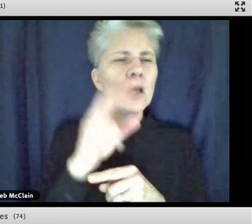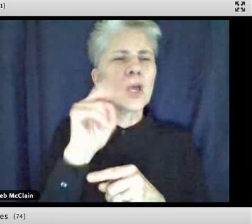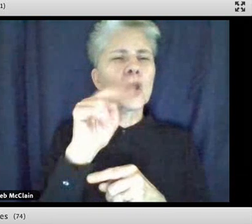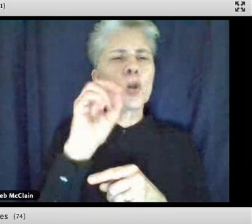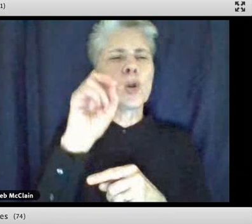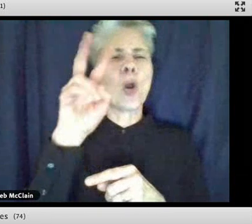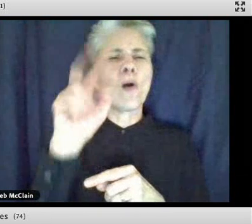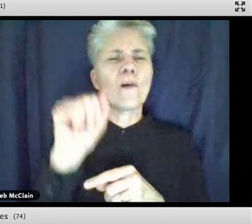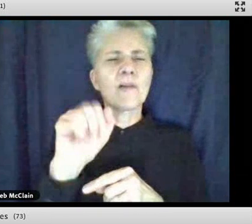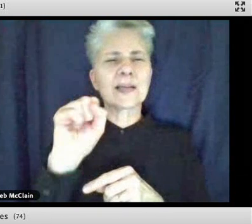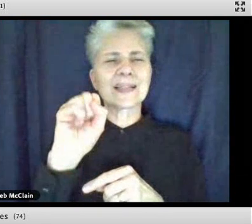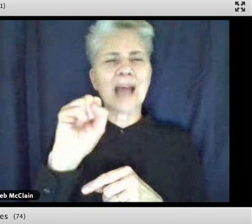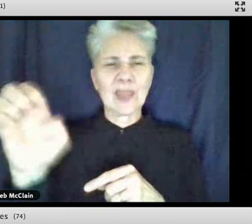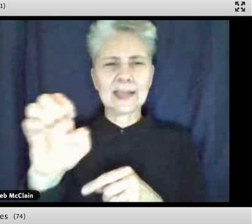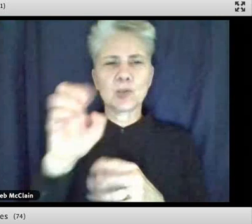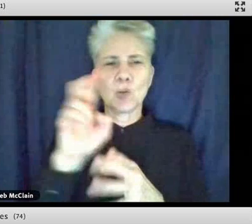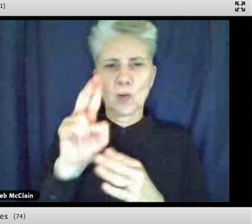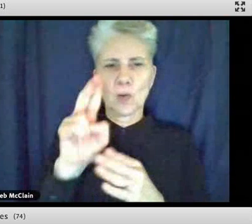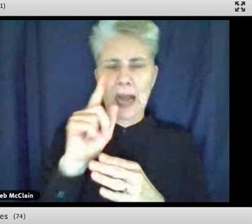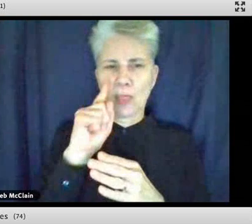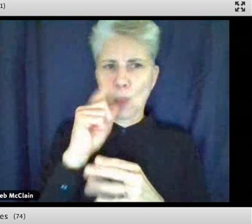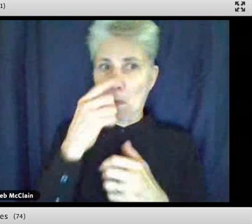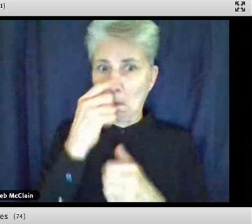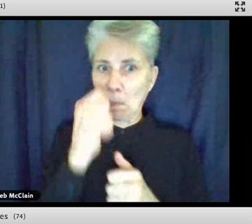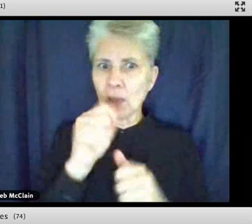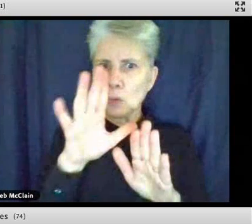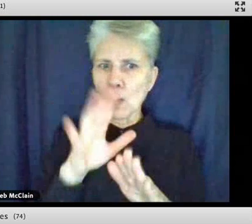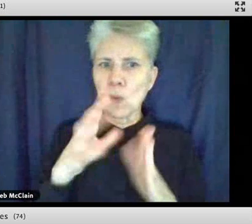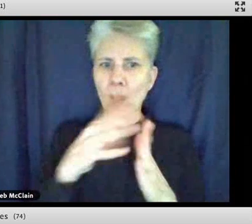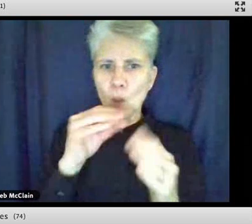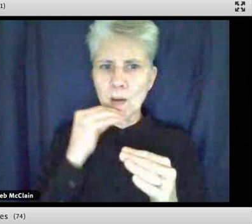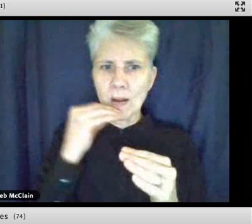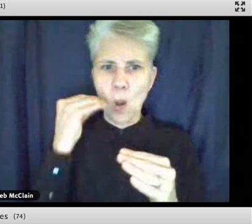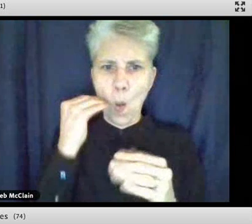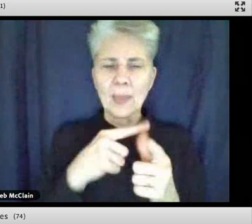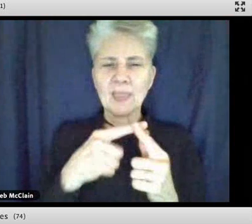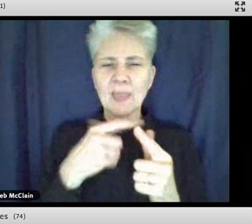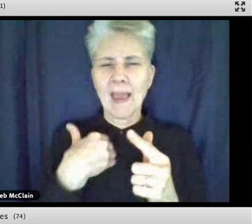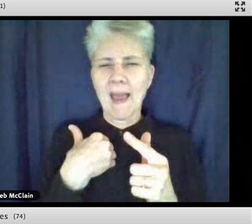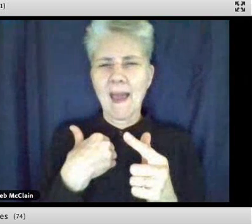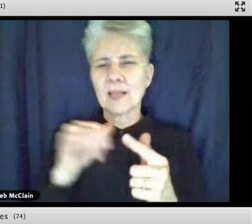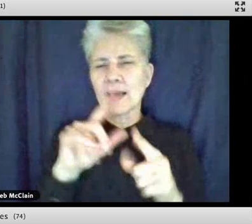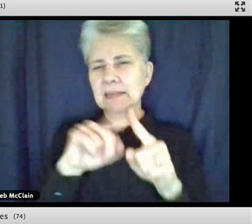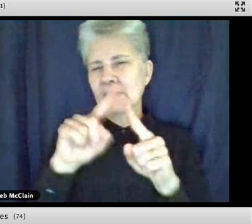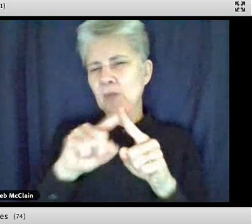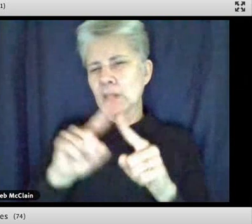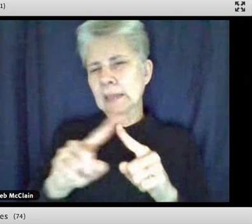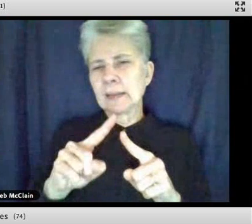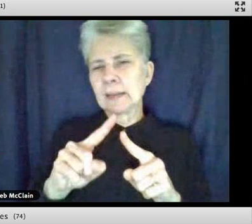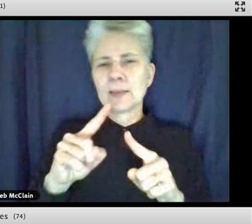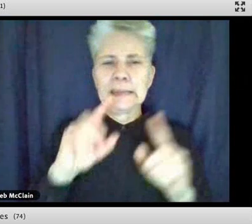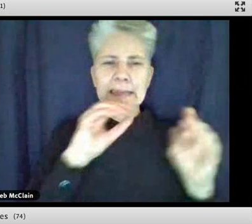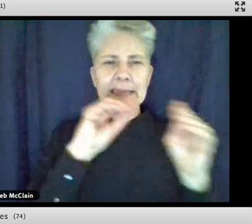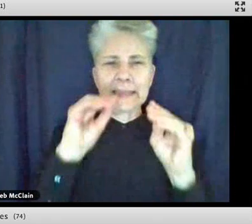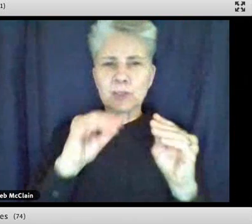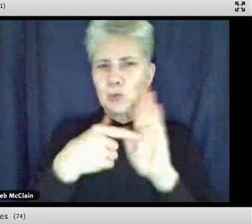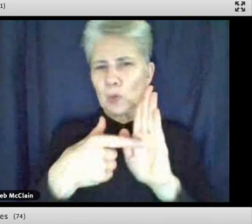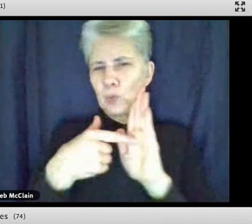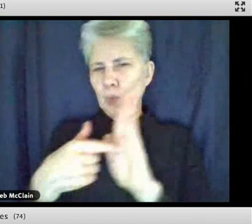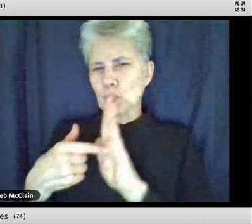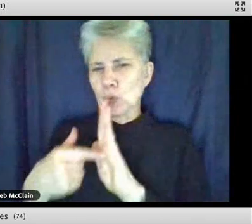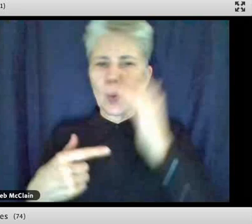Learn at Home, and they've got, the different kind of teachers here. They've got things for Broward schools, Learning